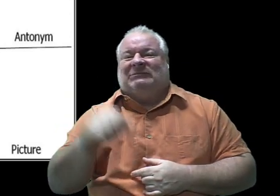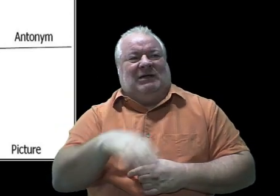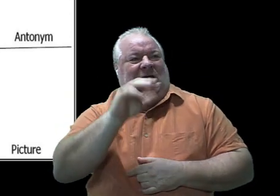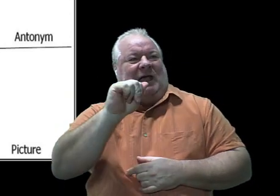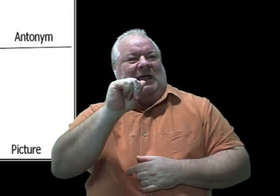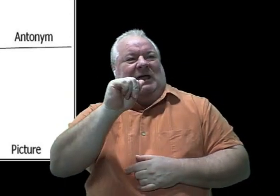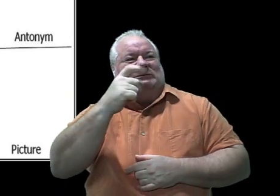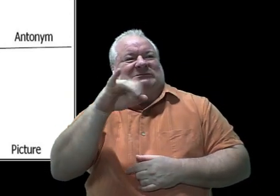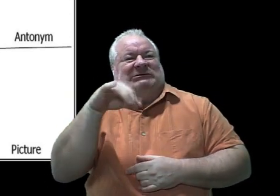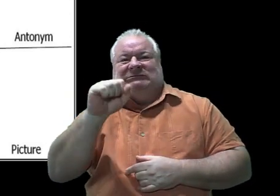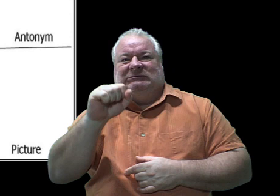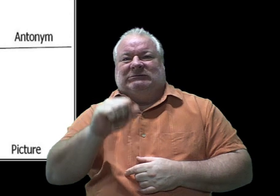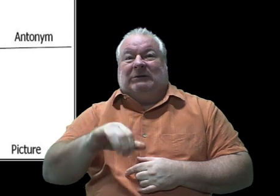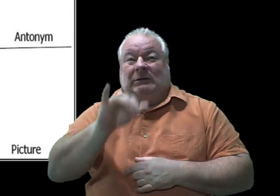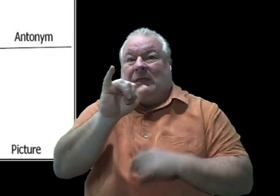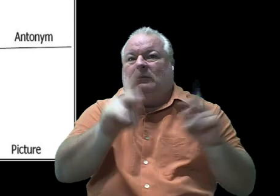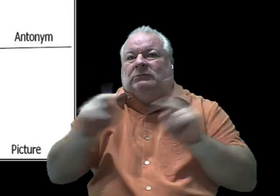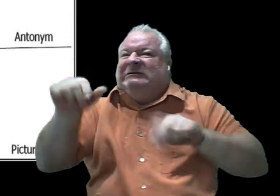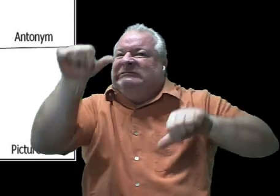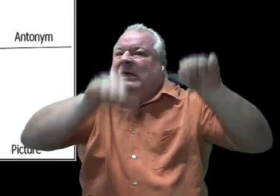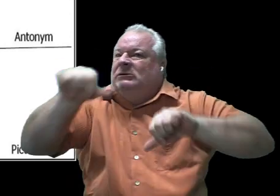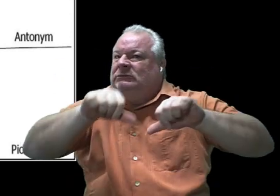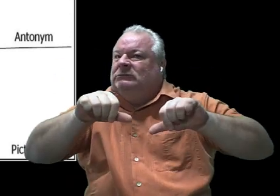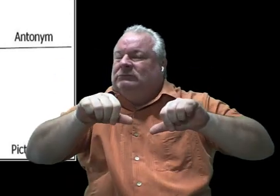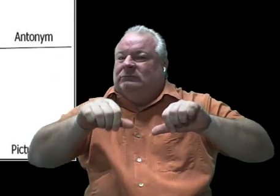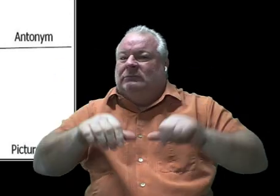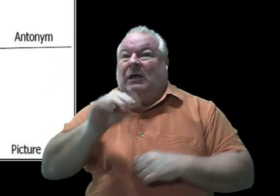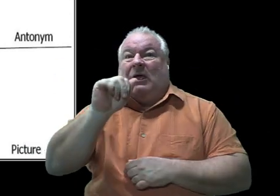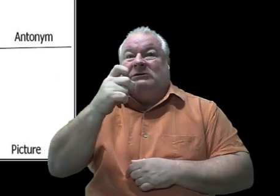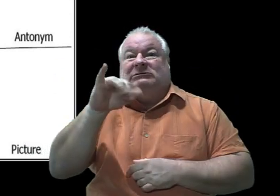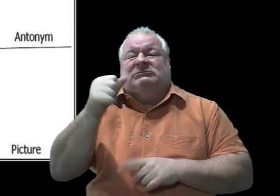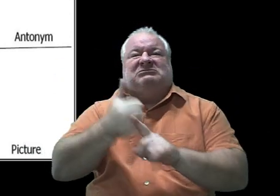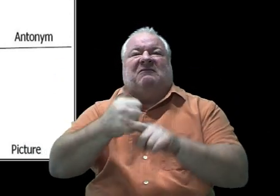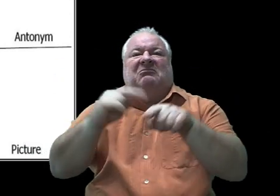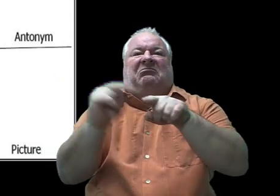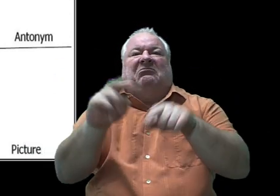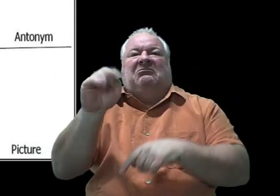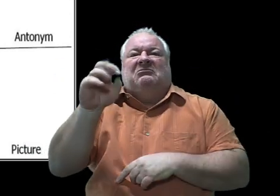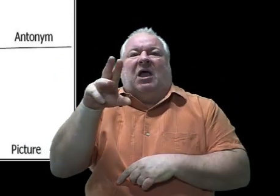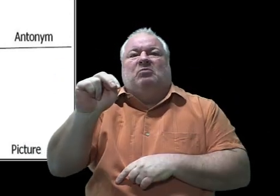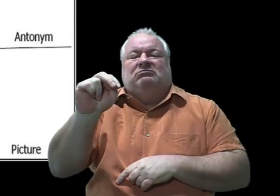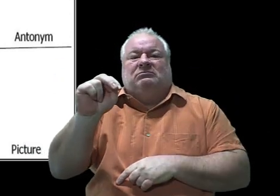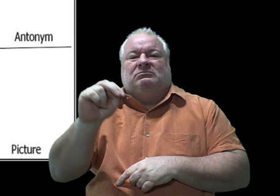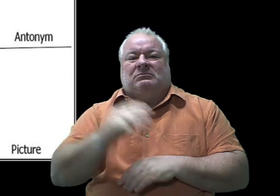axis. Axis, as it pertains to science. Axis is a noun.